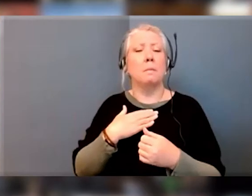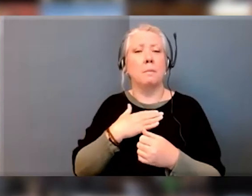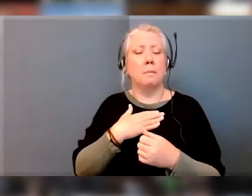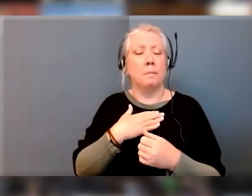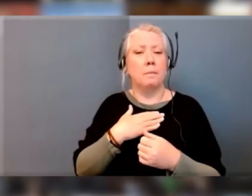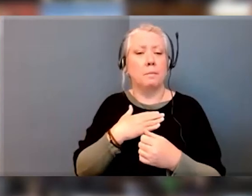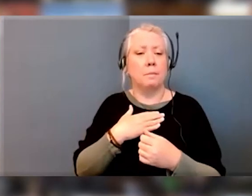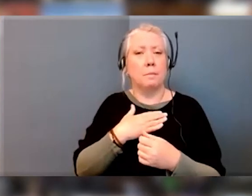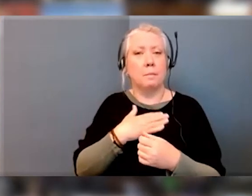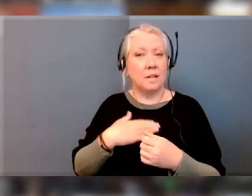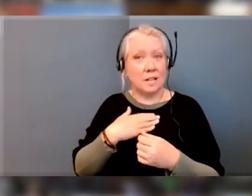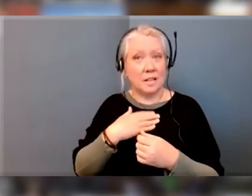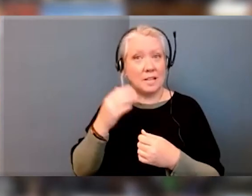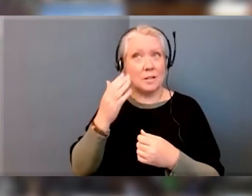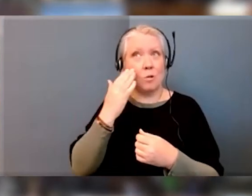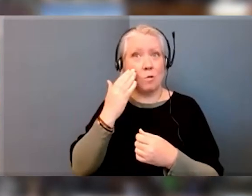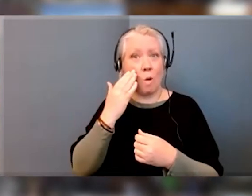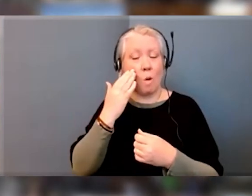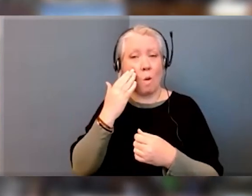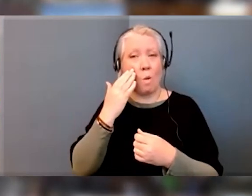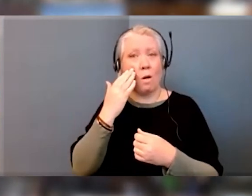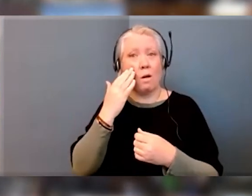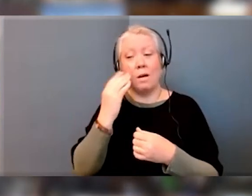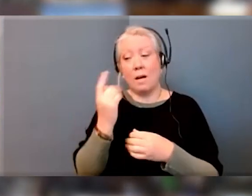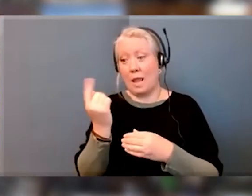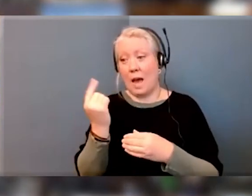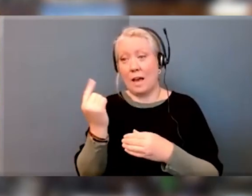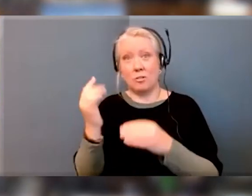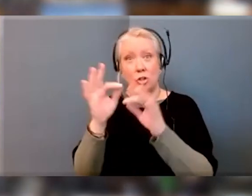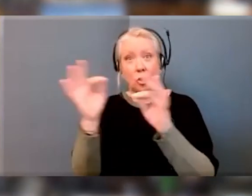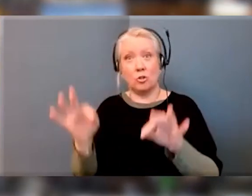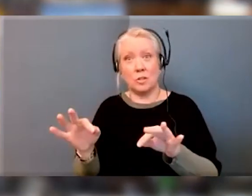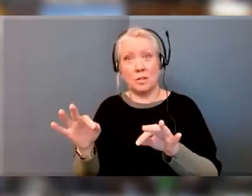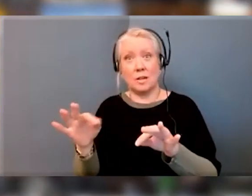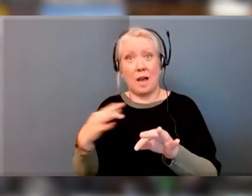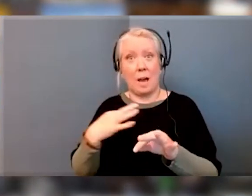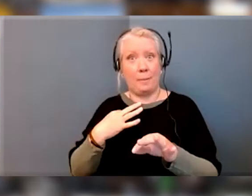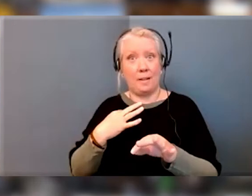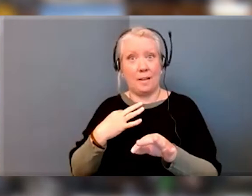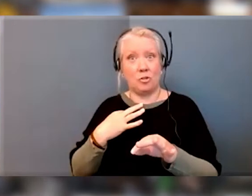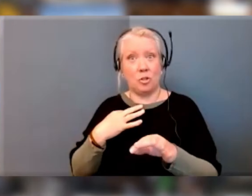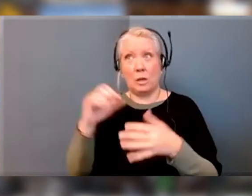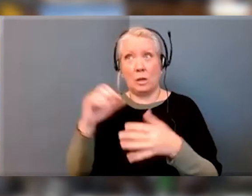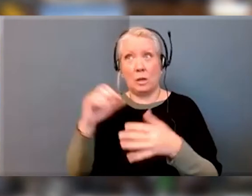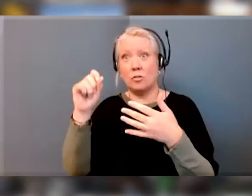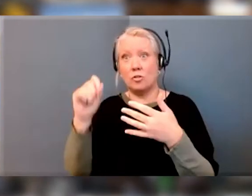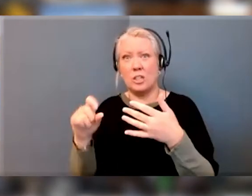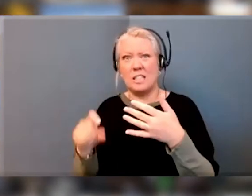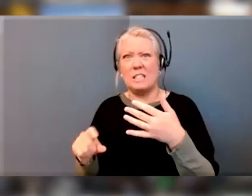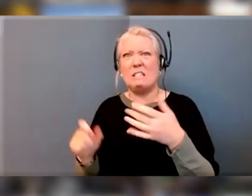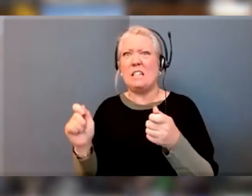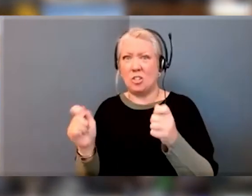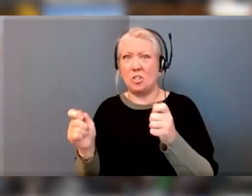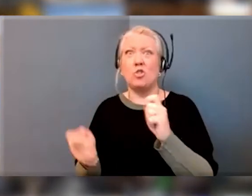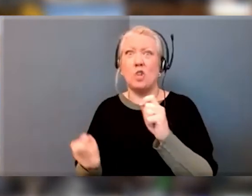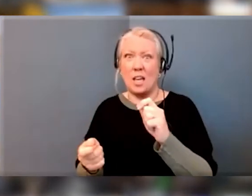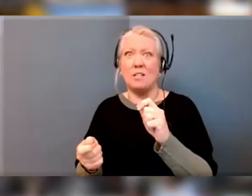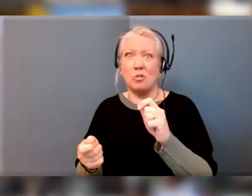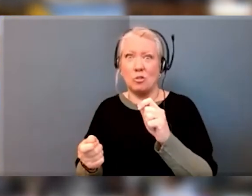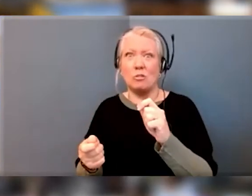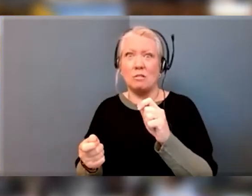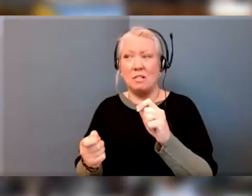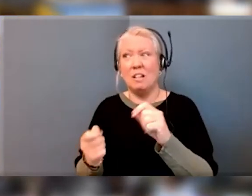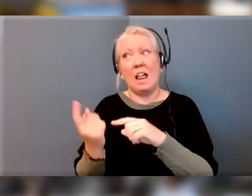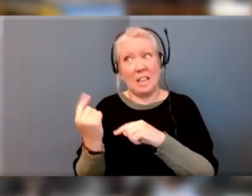some of the questions have changed even from last year. So, we highly recommend that you take a look at